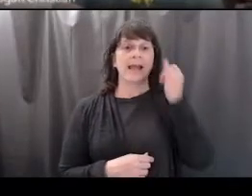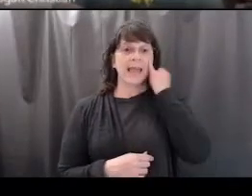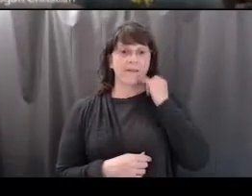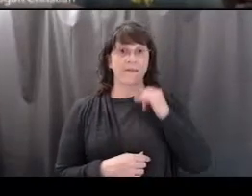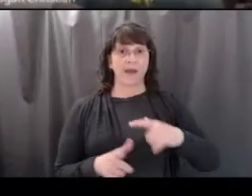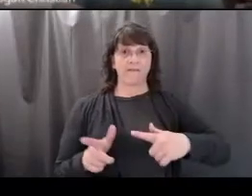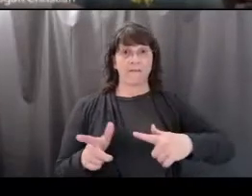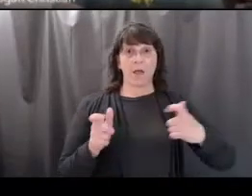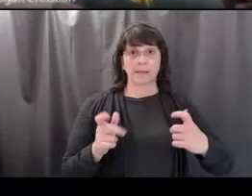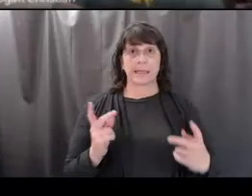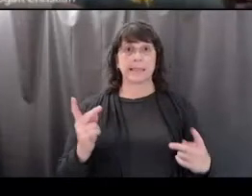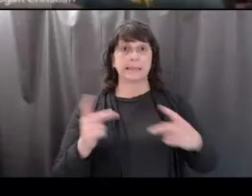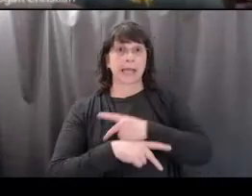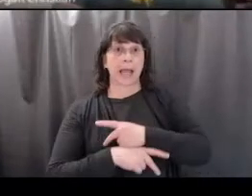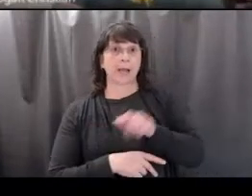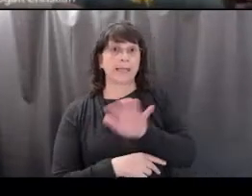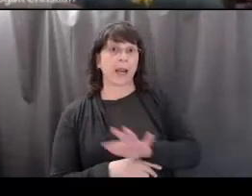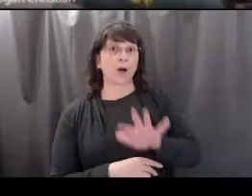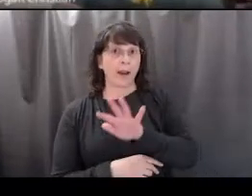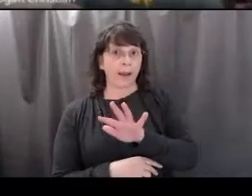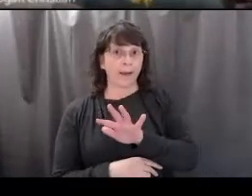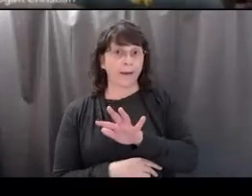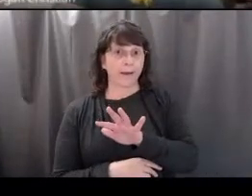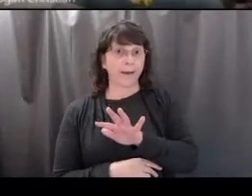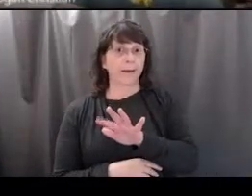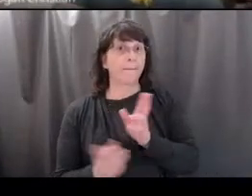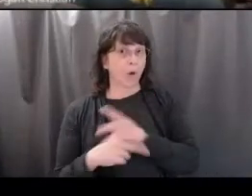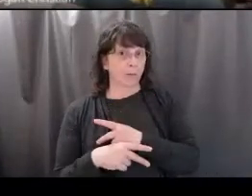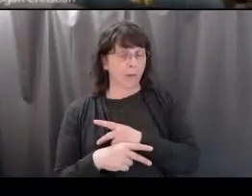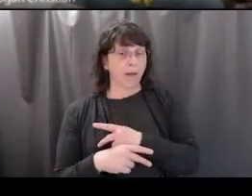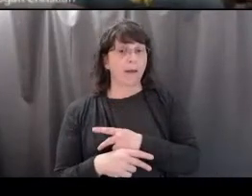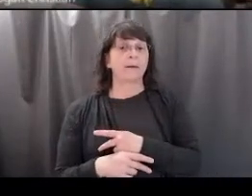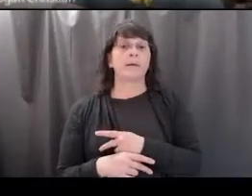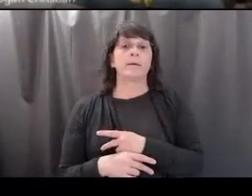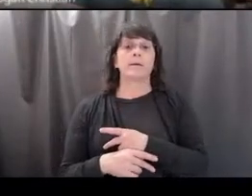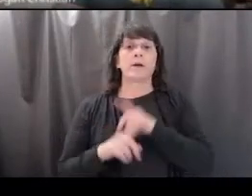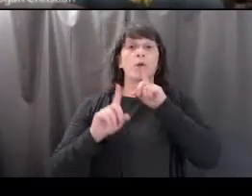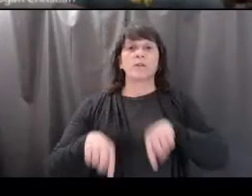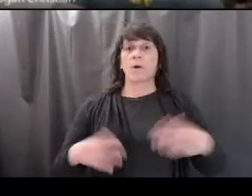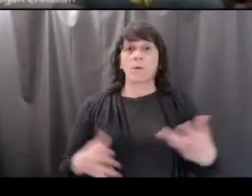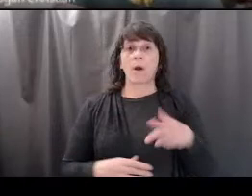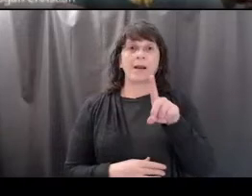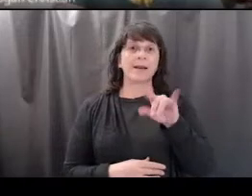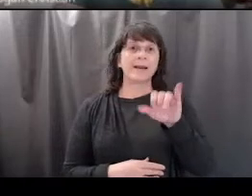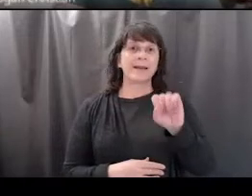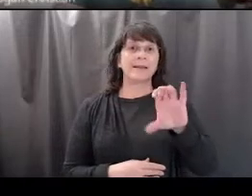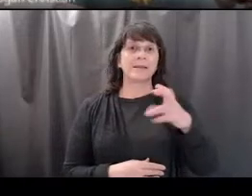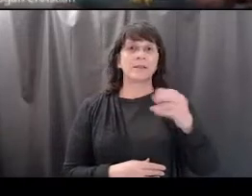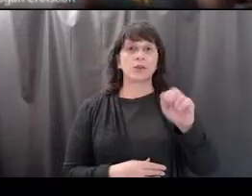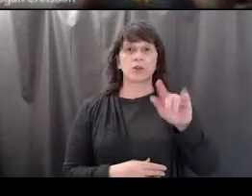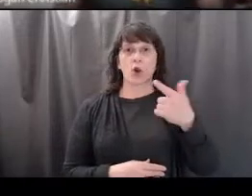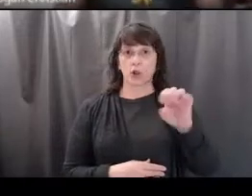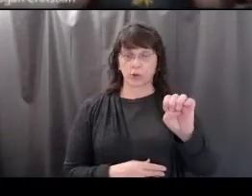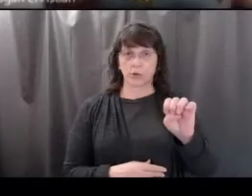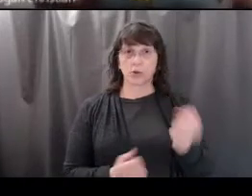the velocity by the area, if you multiply those two things, it gives you the discharge. So how much area